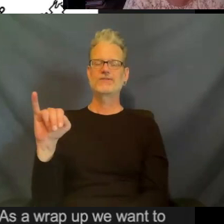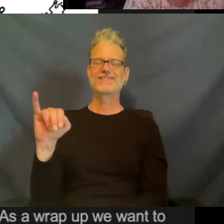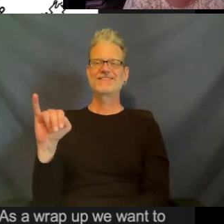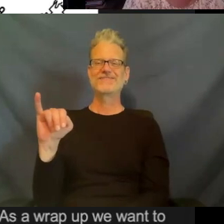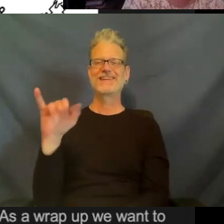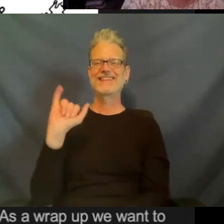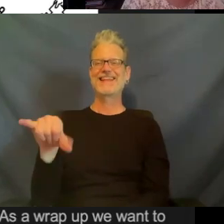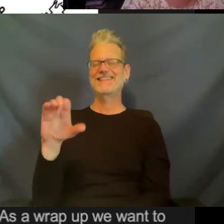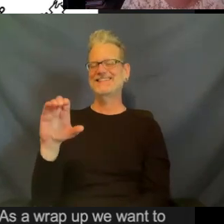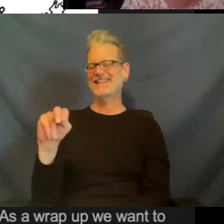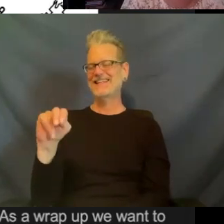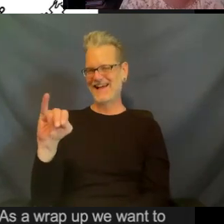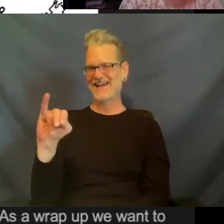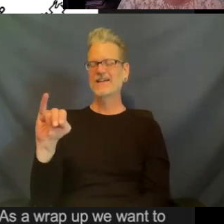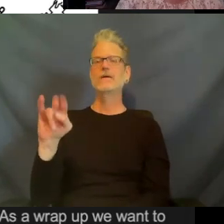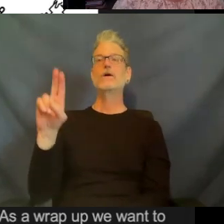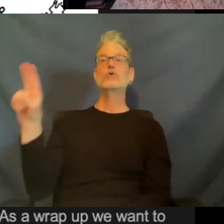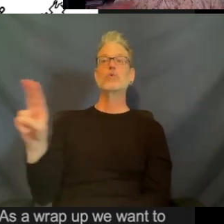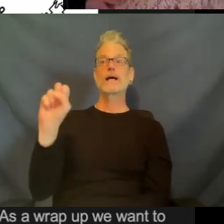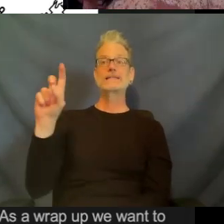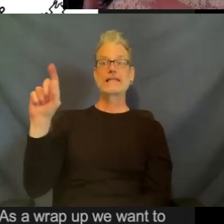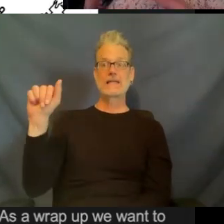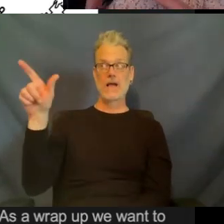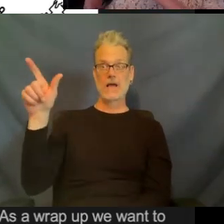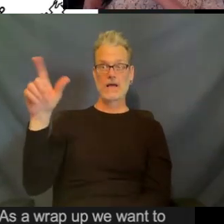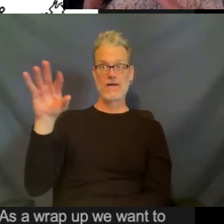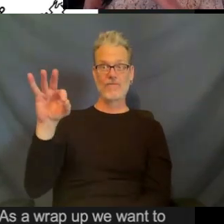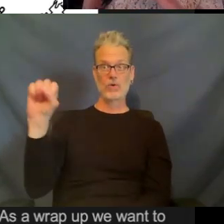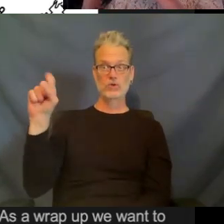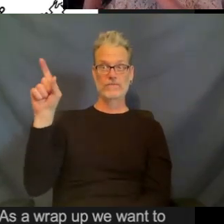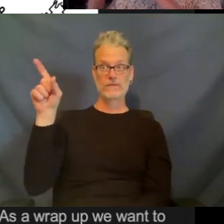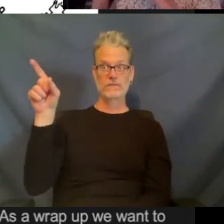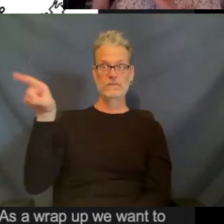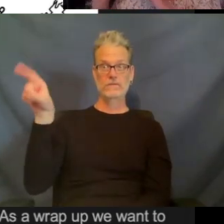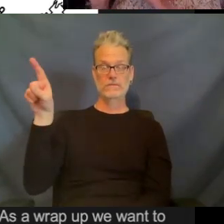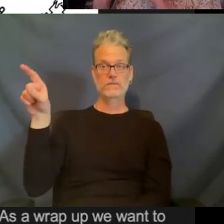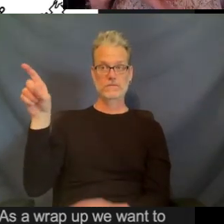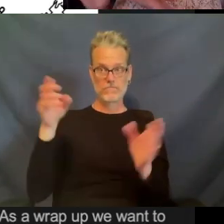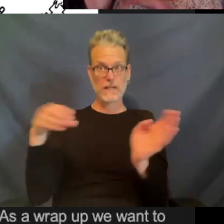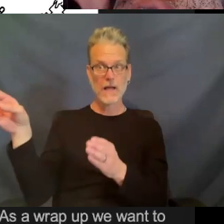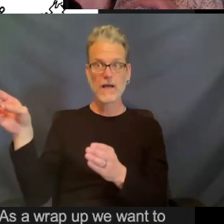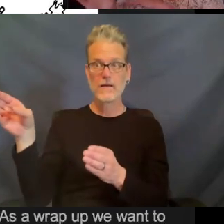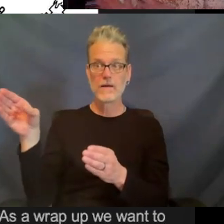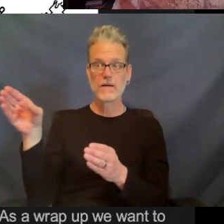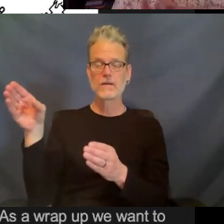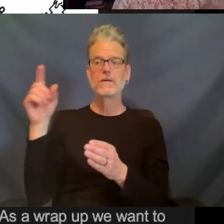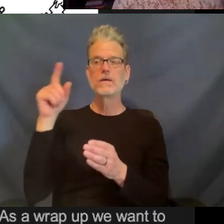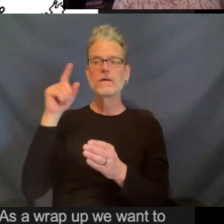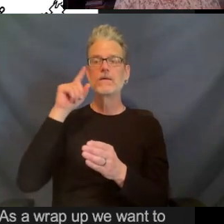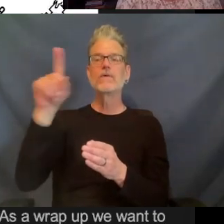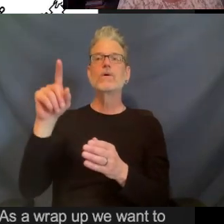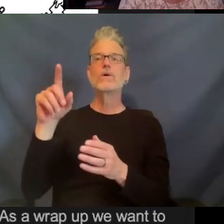initiative of the USDA Forest Service, really intended to direct bill and IRA